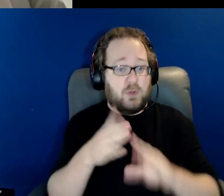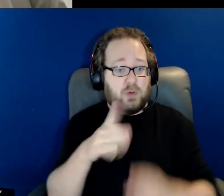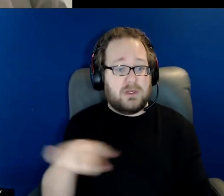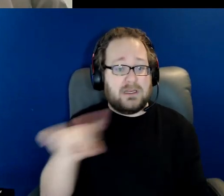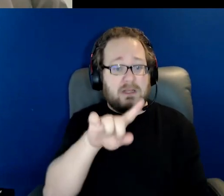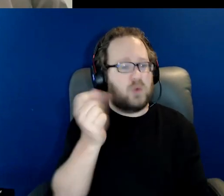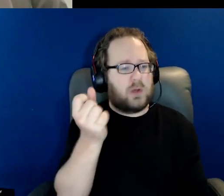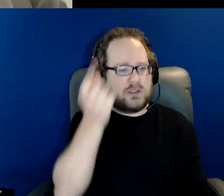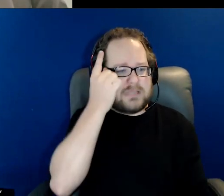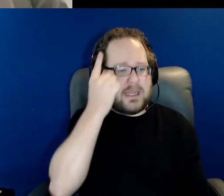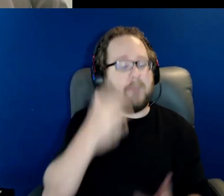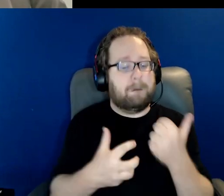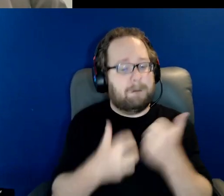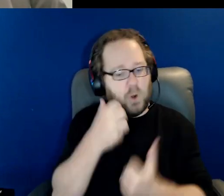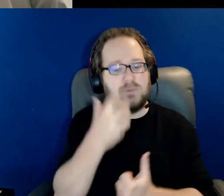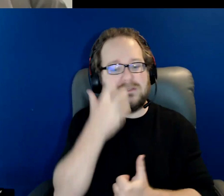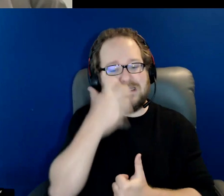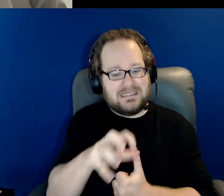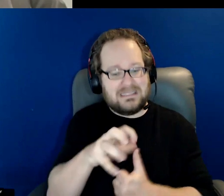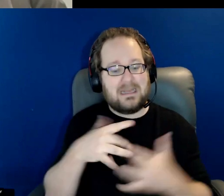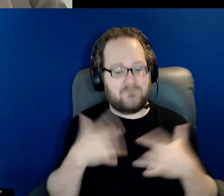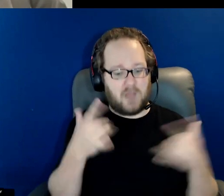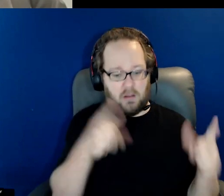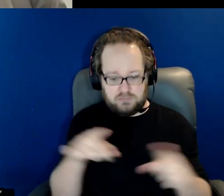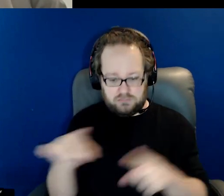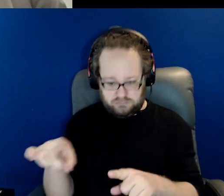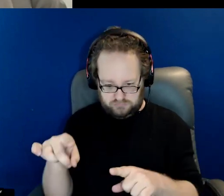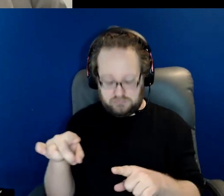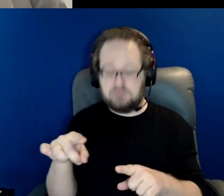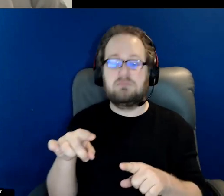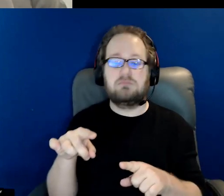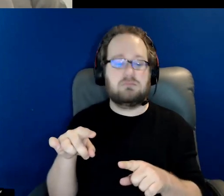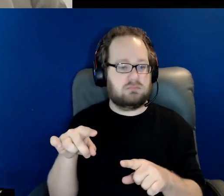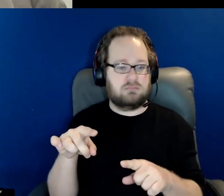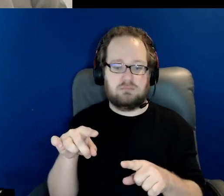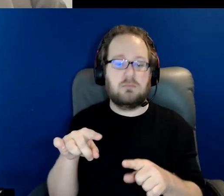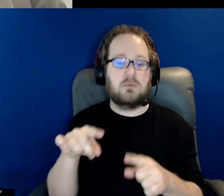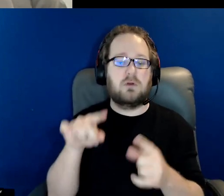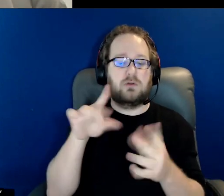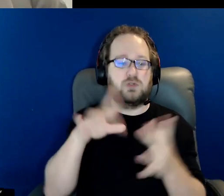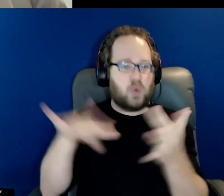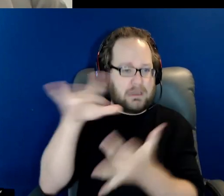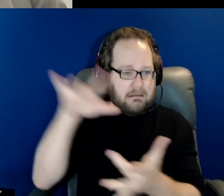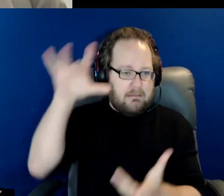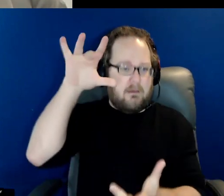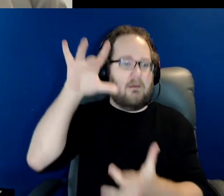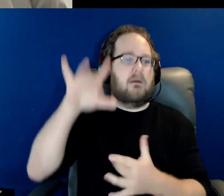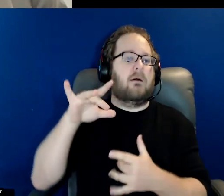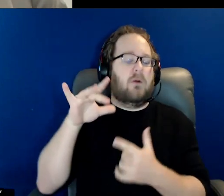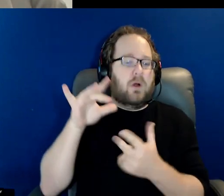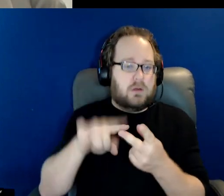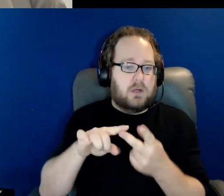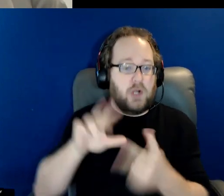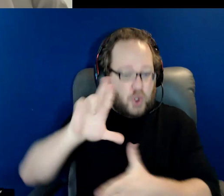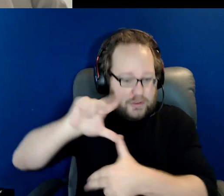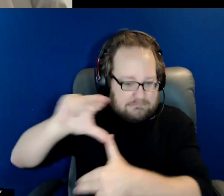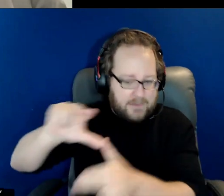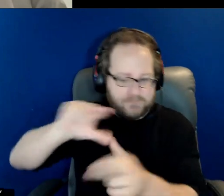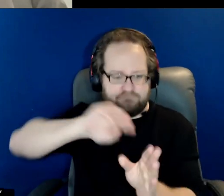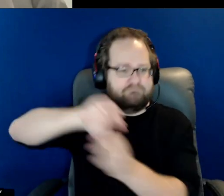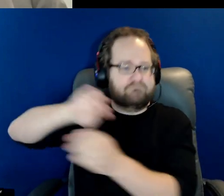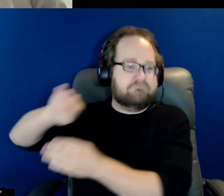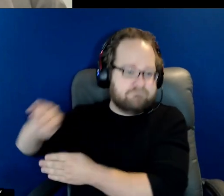heat events that aren't accompanied by a tornado, hurricane, they're not going to be a federal declaration. And the states and counties